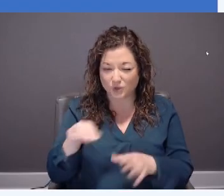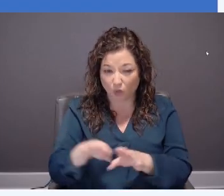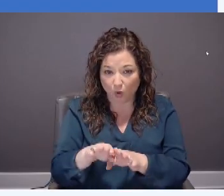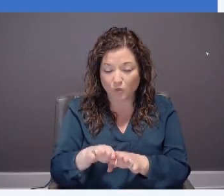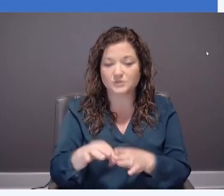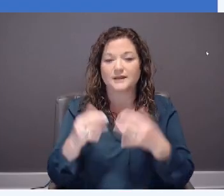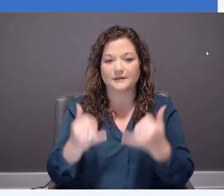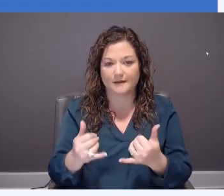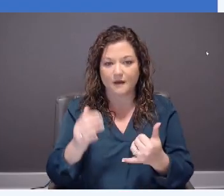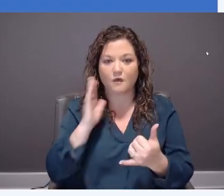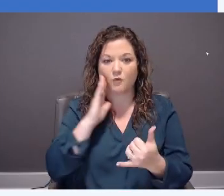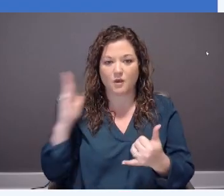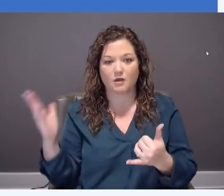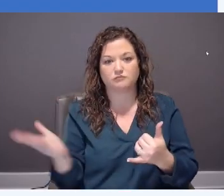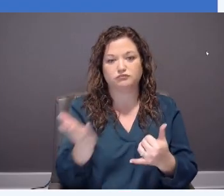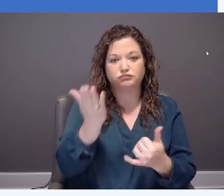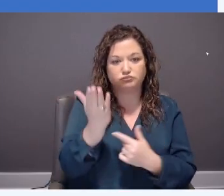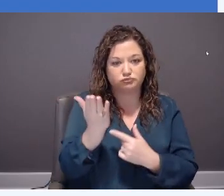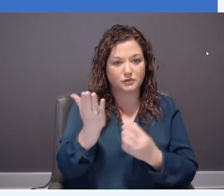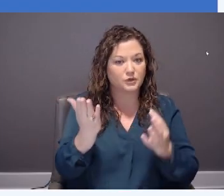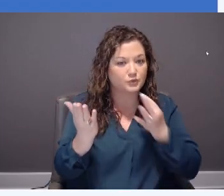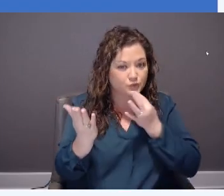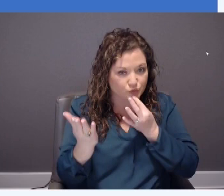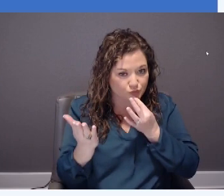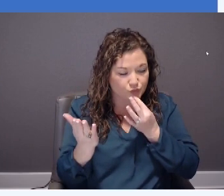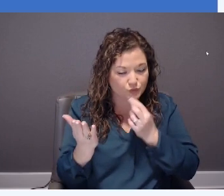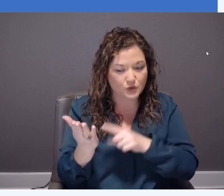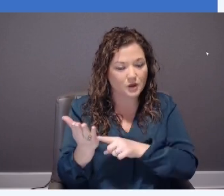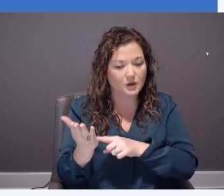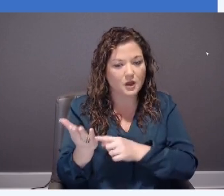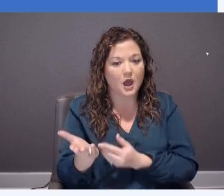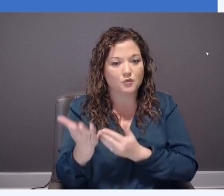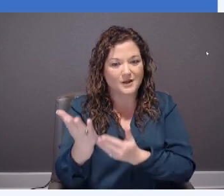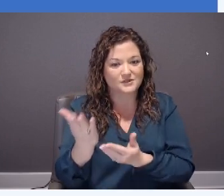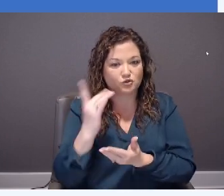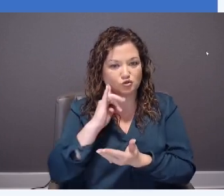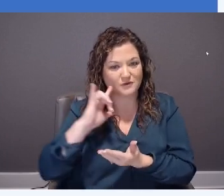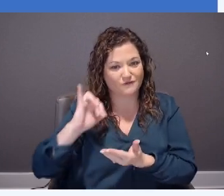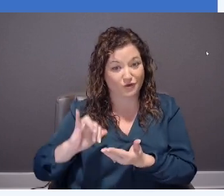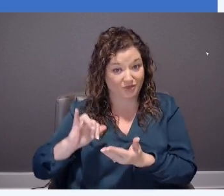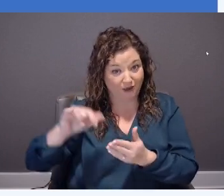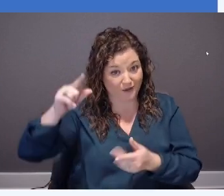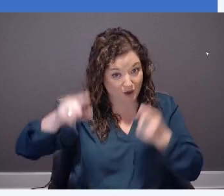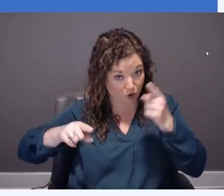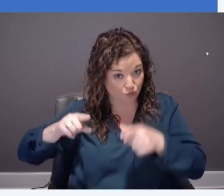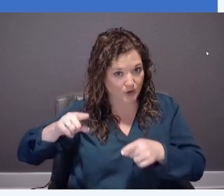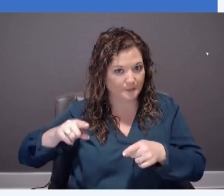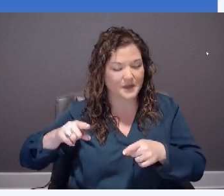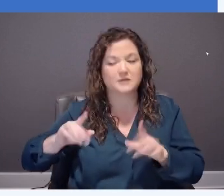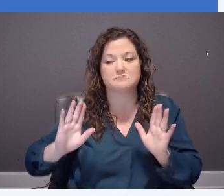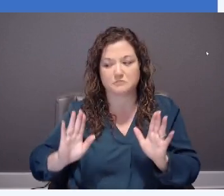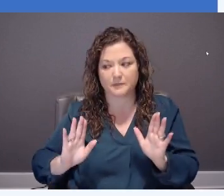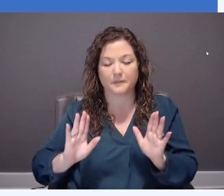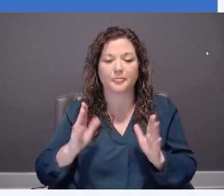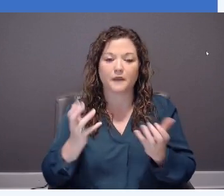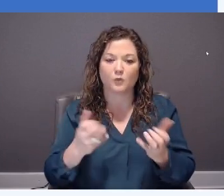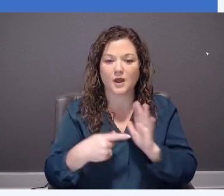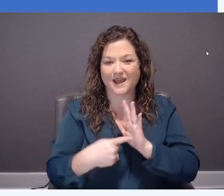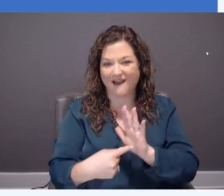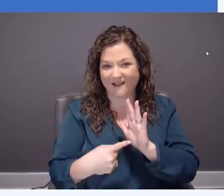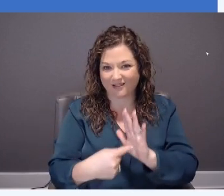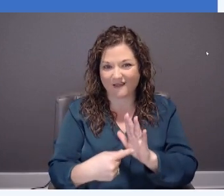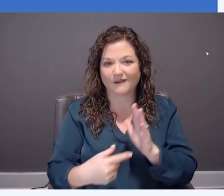forth soon a resolution for that agreement. Just wanted to highlight, we did receive an